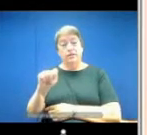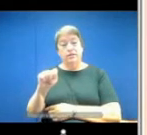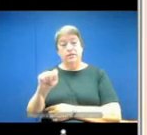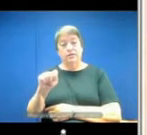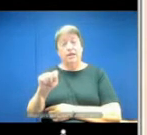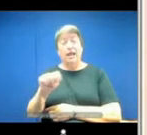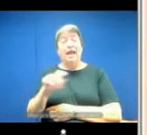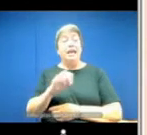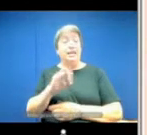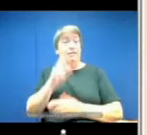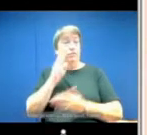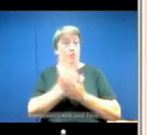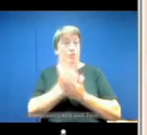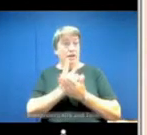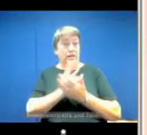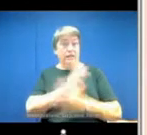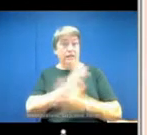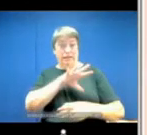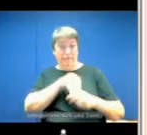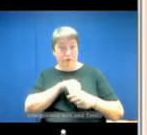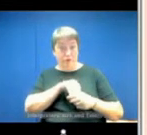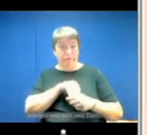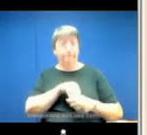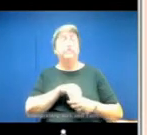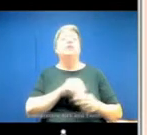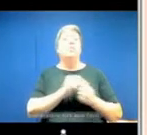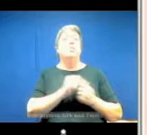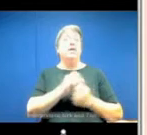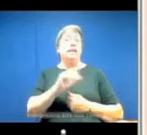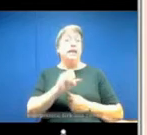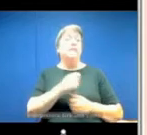then they will have an attorney present called the defending attorney.